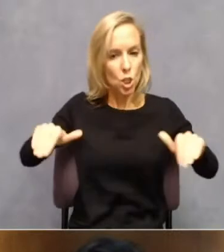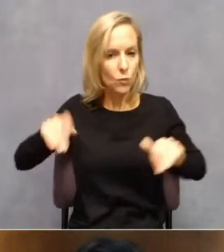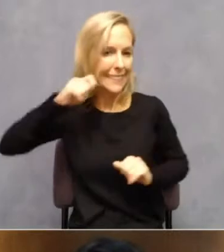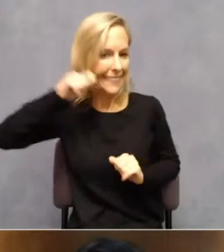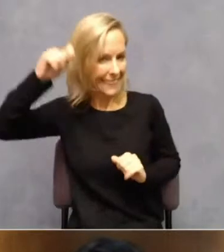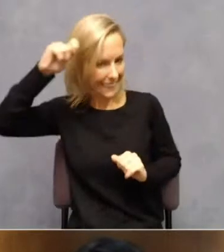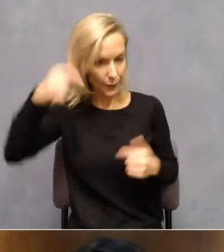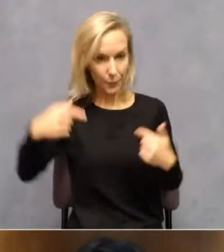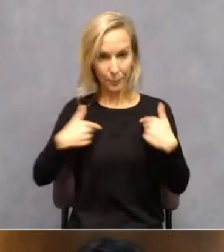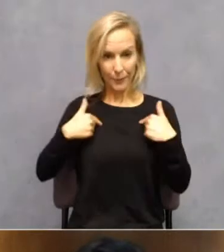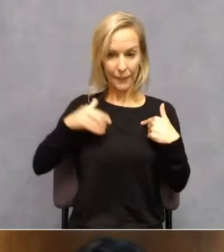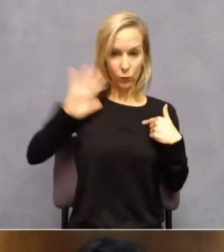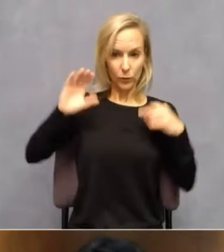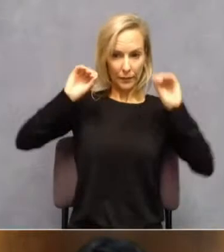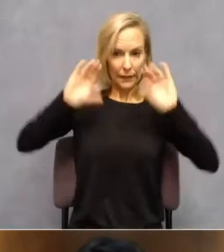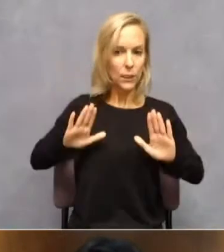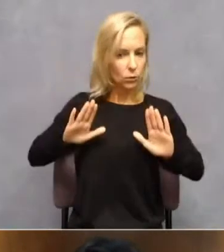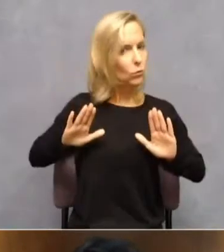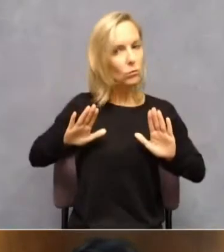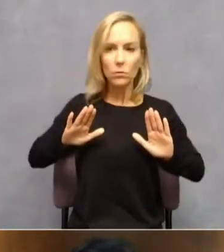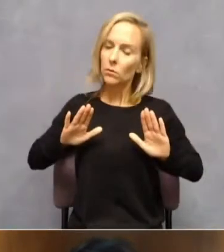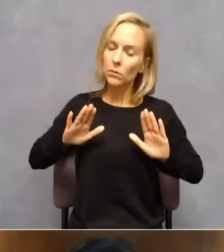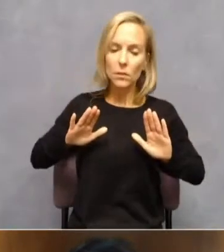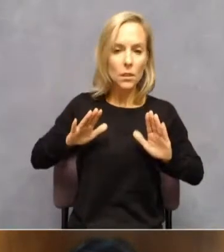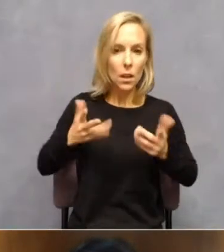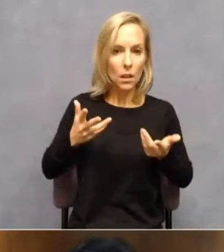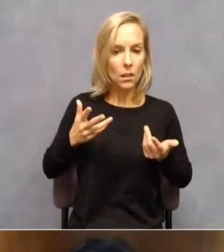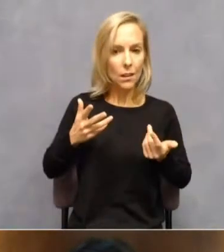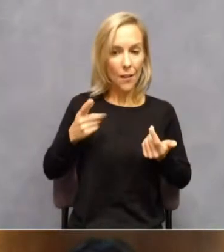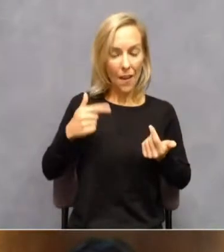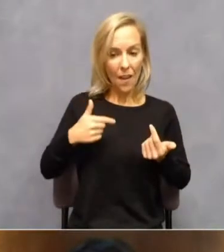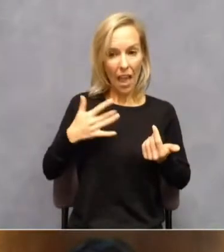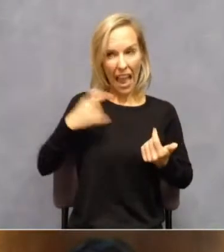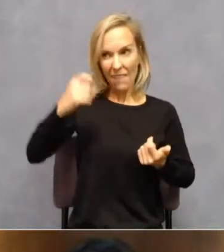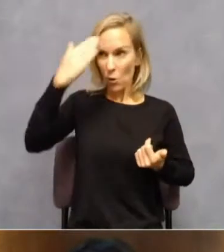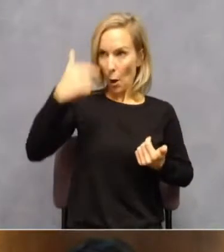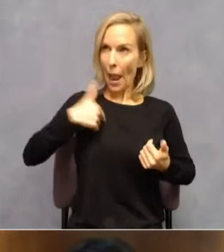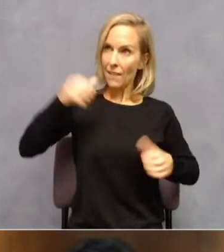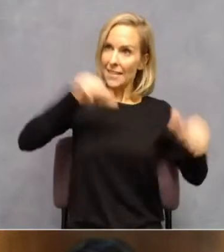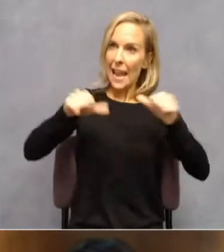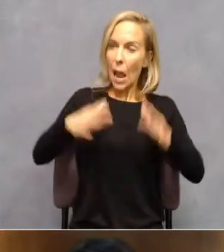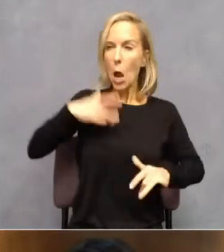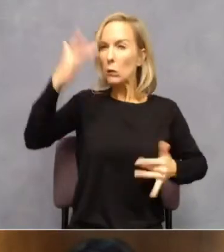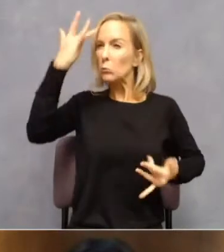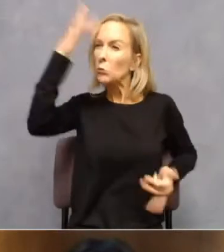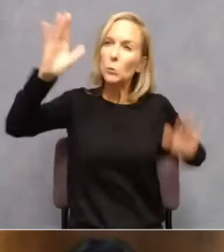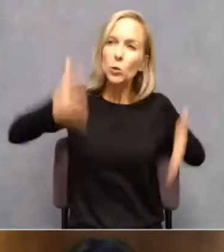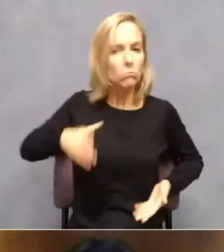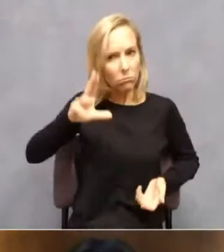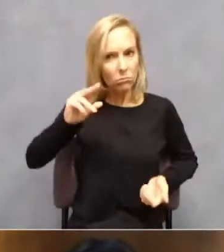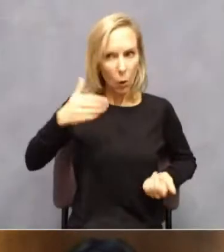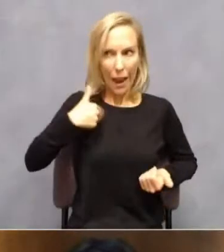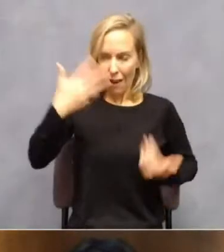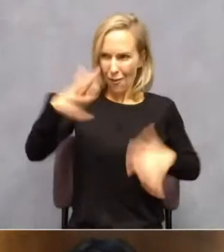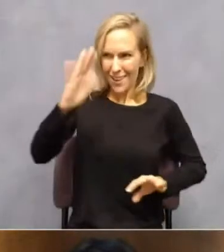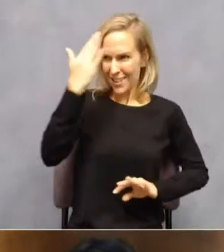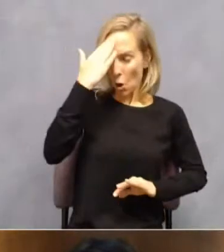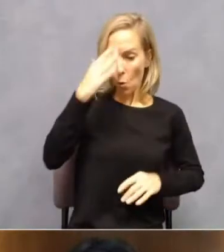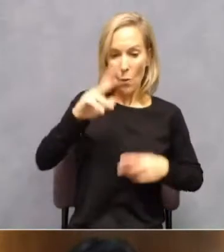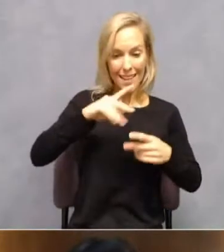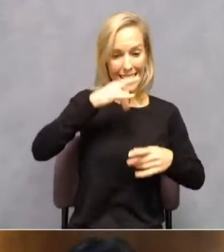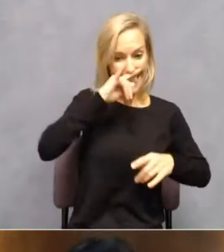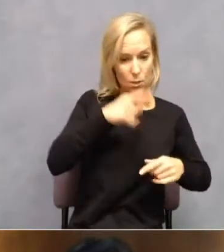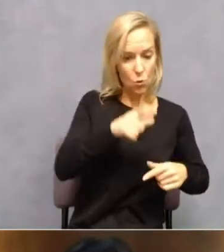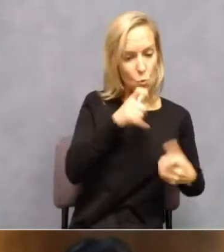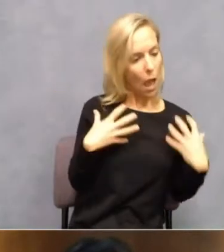you that it doesn't take a rocket scientist to know that when kids are healthier, they learn better, and it impacts